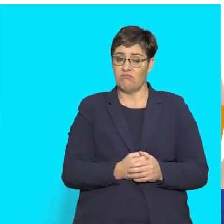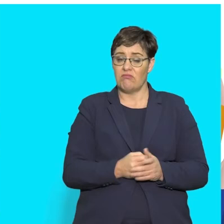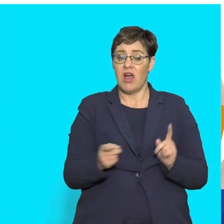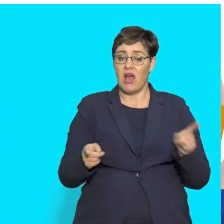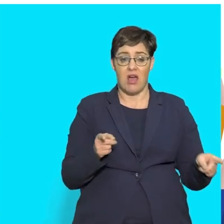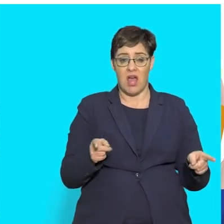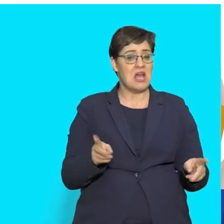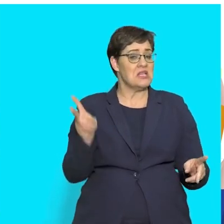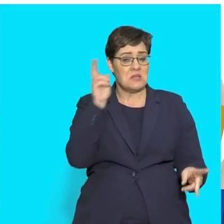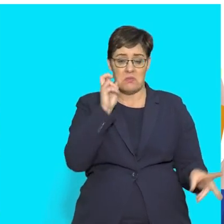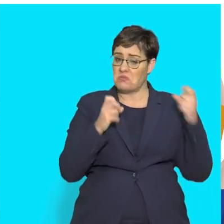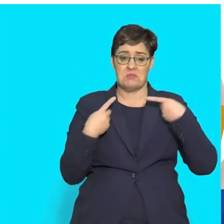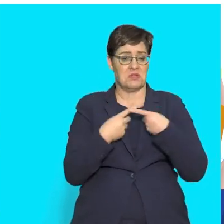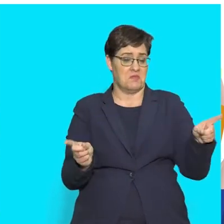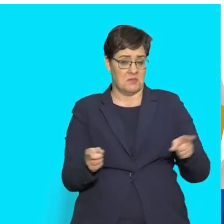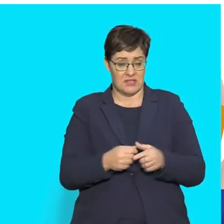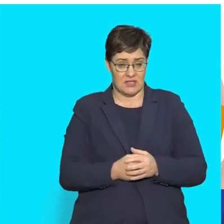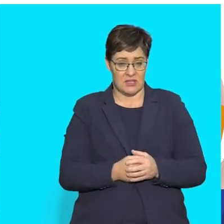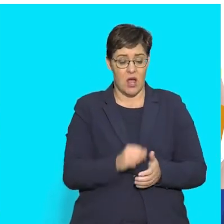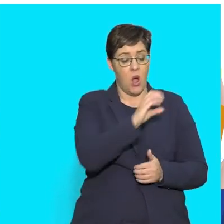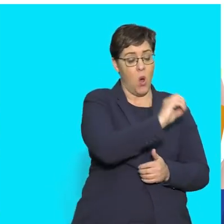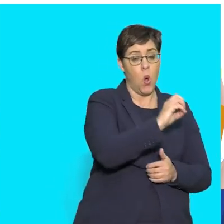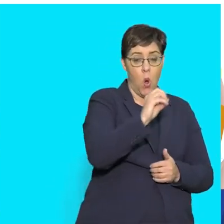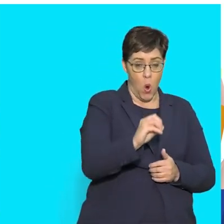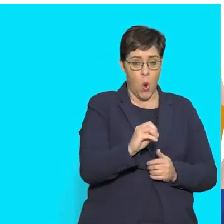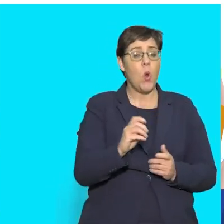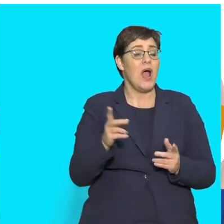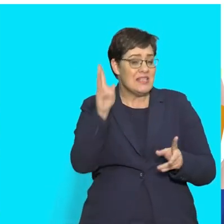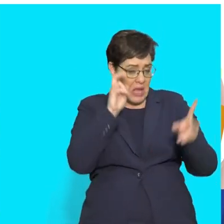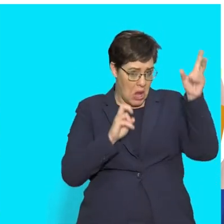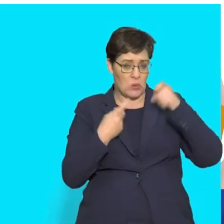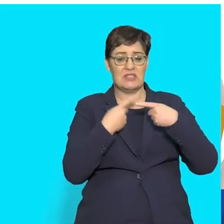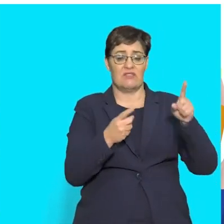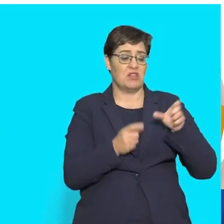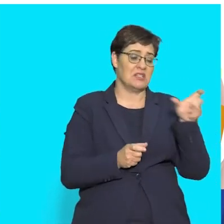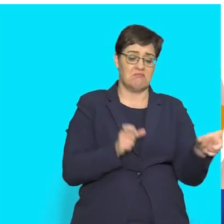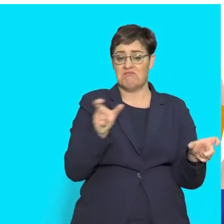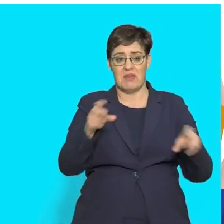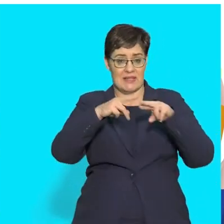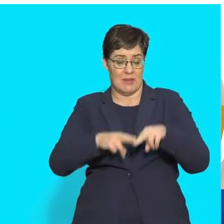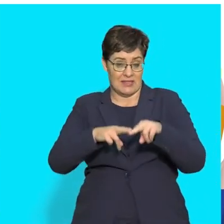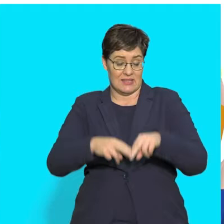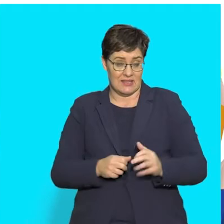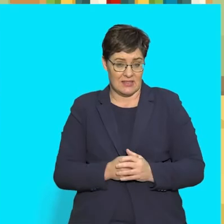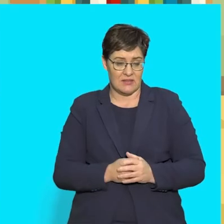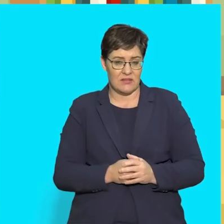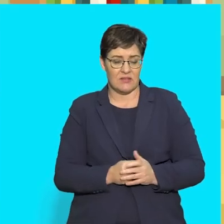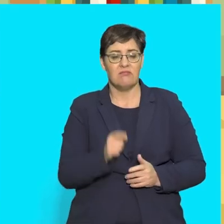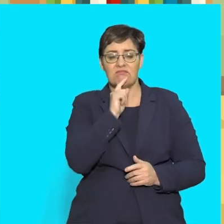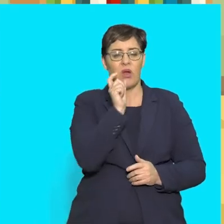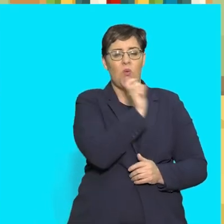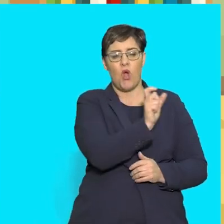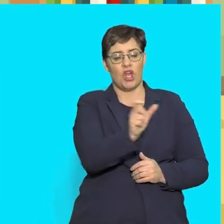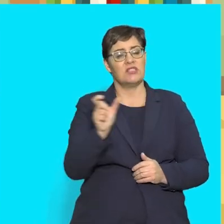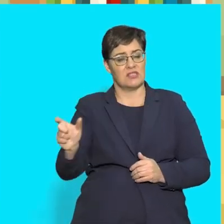That's right. They do not sound the same. Double O can make different sounds in different words. Let's listen to